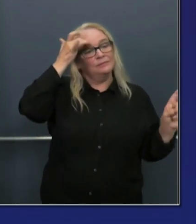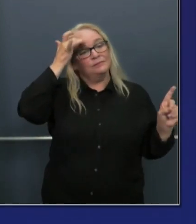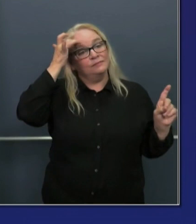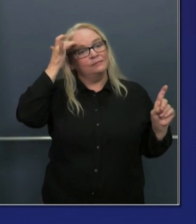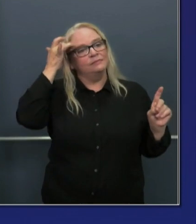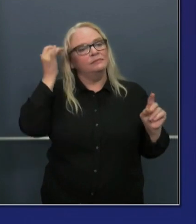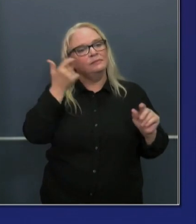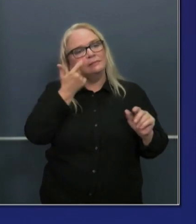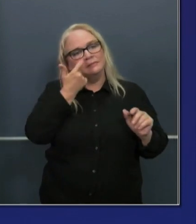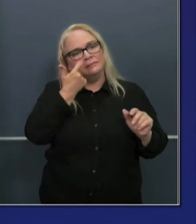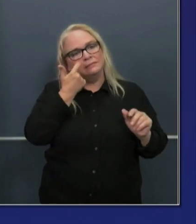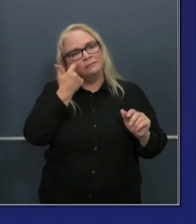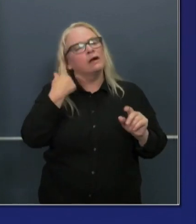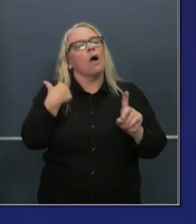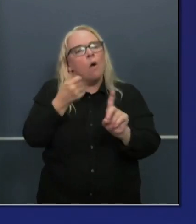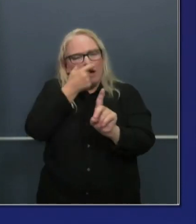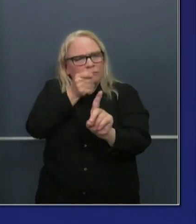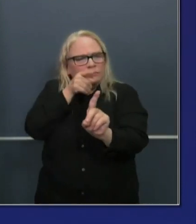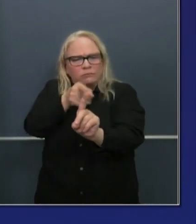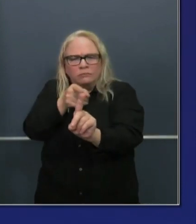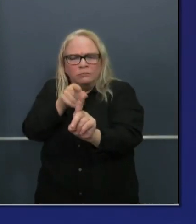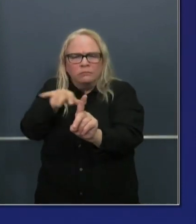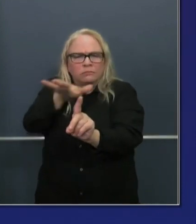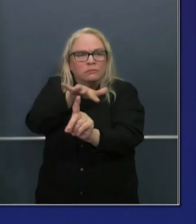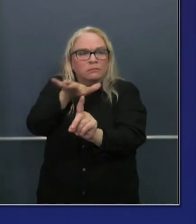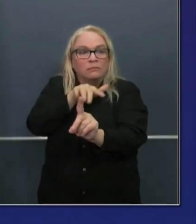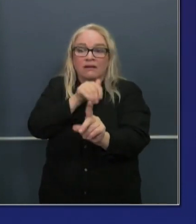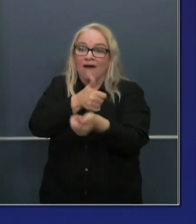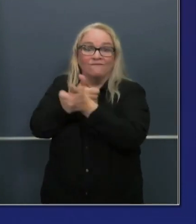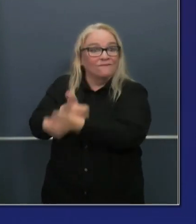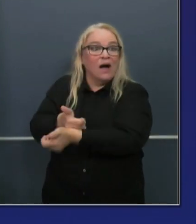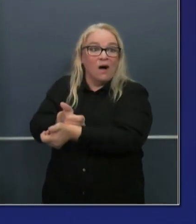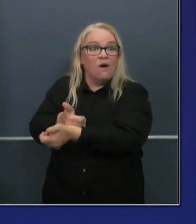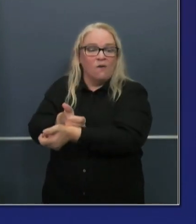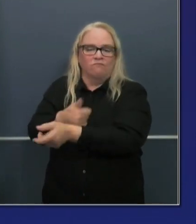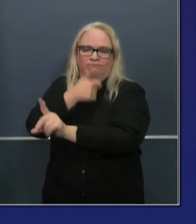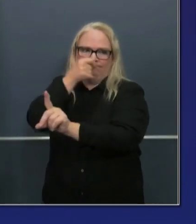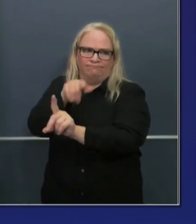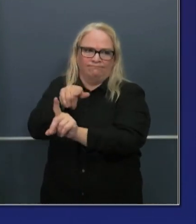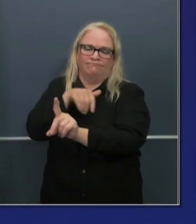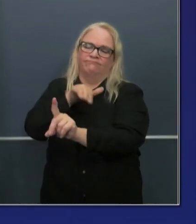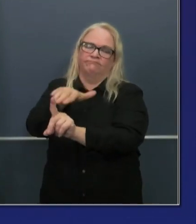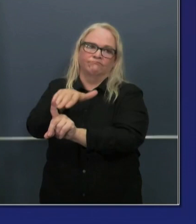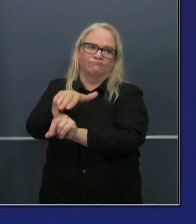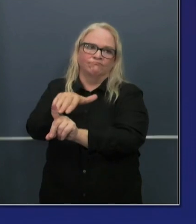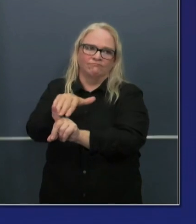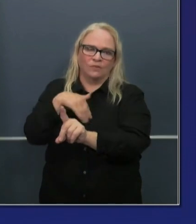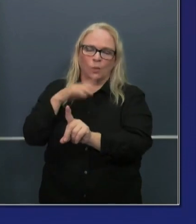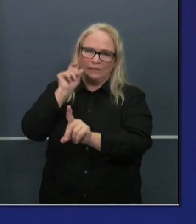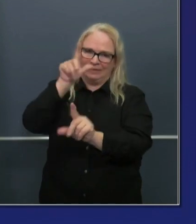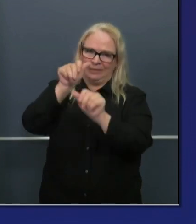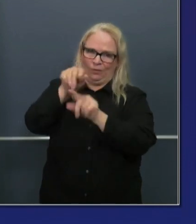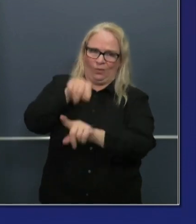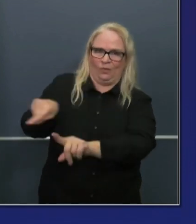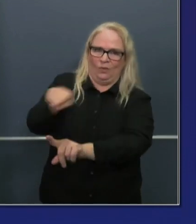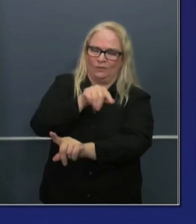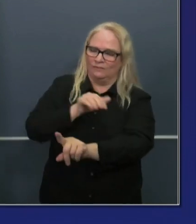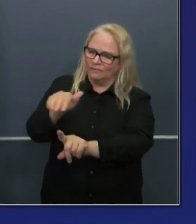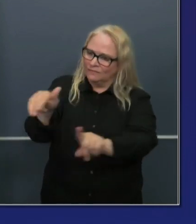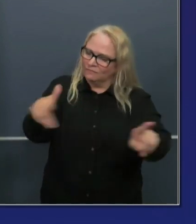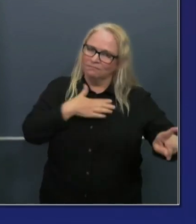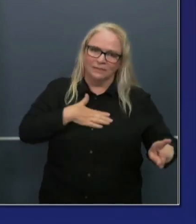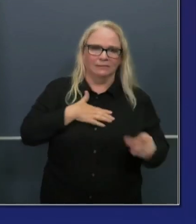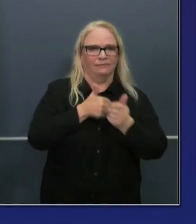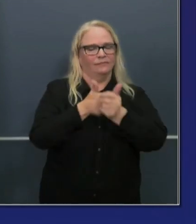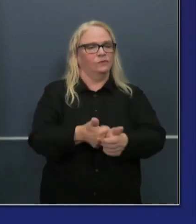where there's a redundancy of complaints, and it's done in the collaborative spirit and partnership with counties and cities. And I'll just say